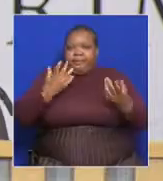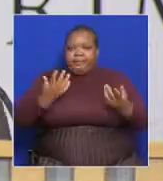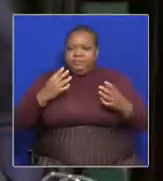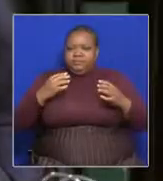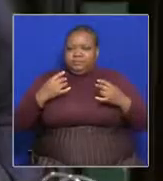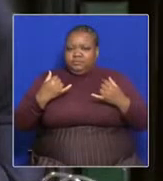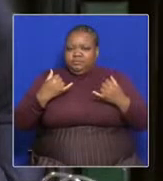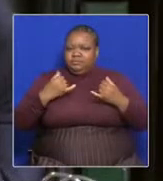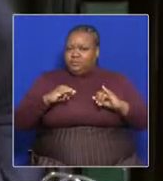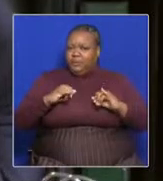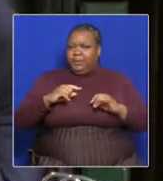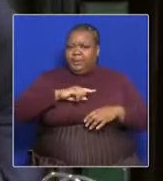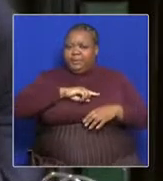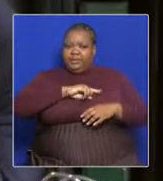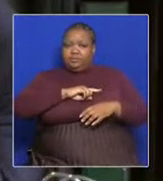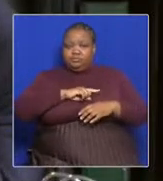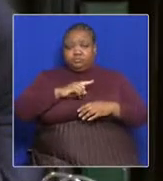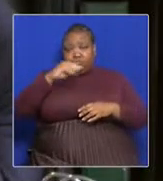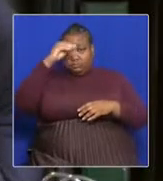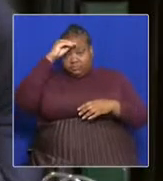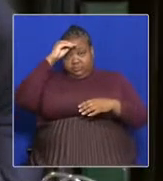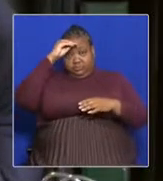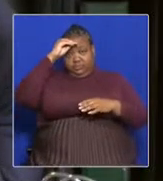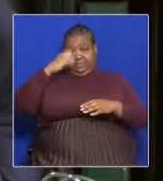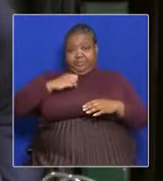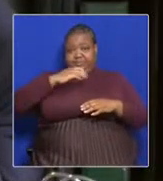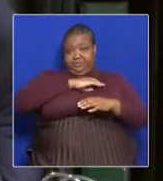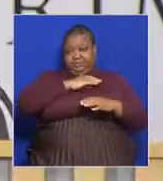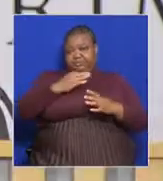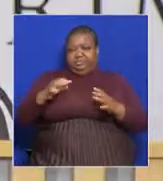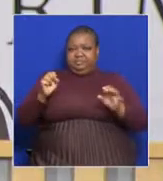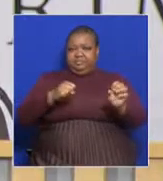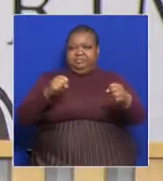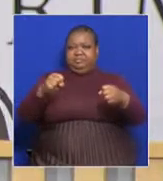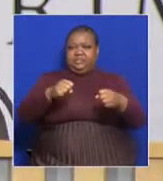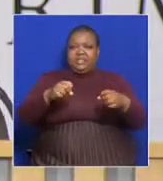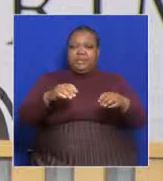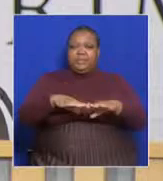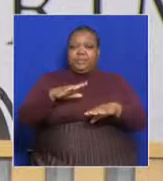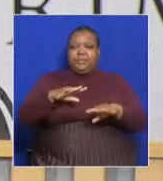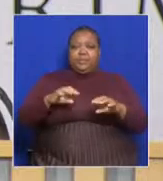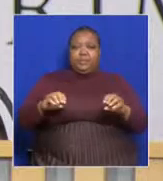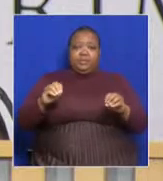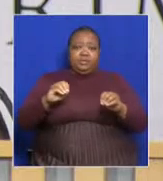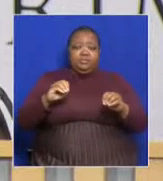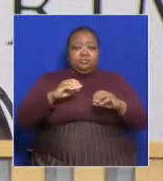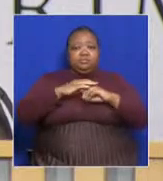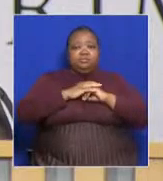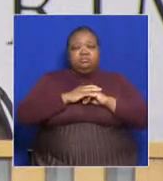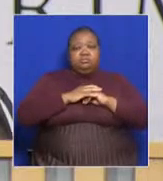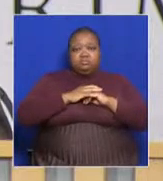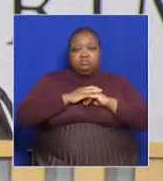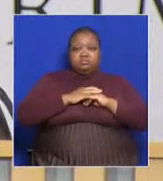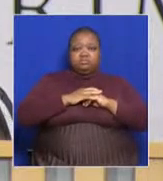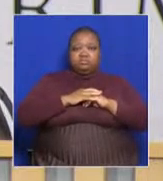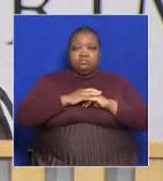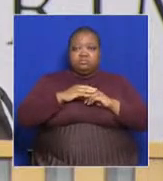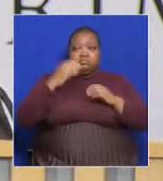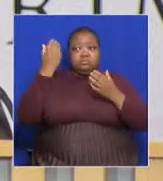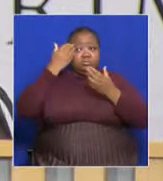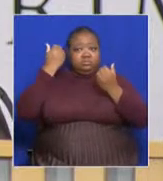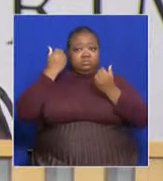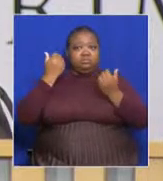of police officers? Yes. I think compounded by the fact, Chair, that I didn't know what we were getting into. I just